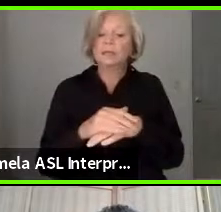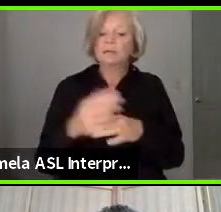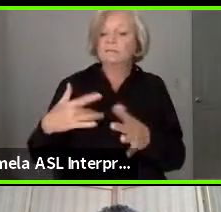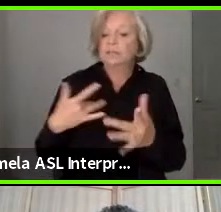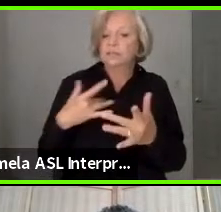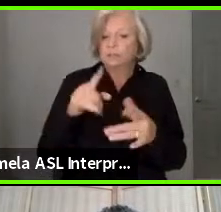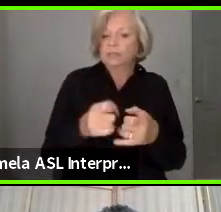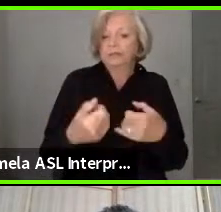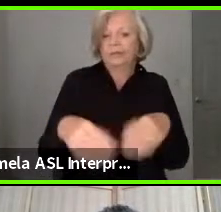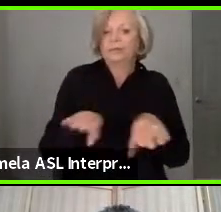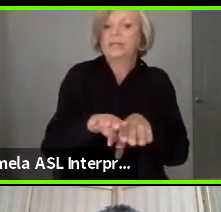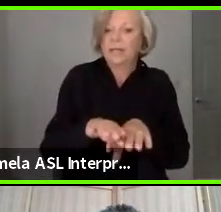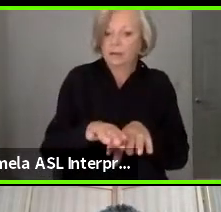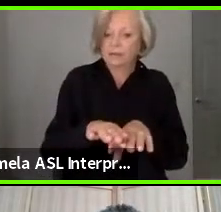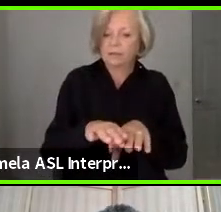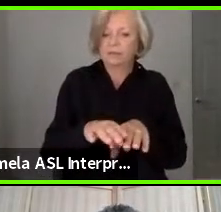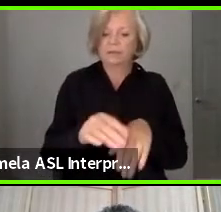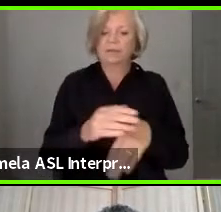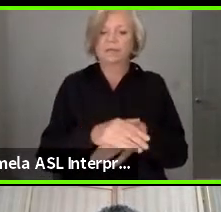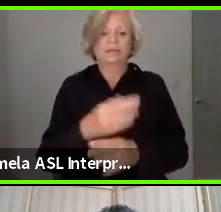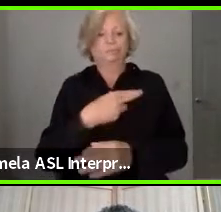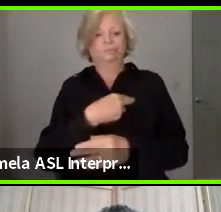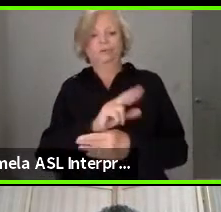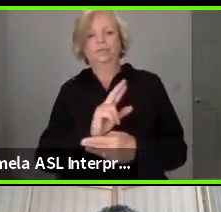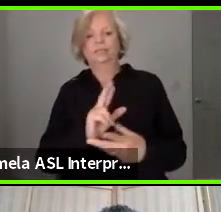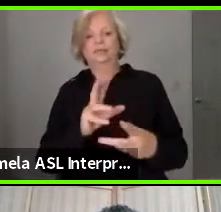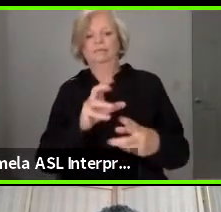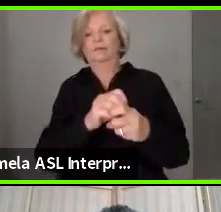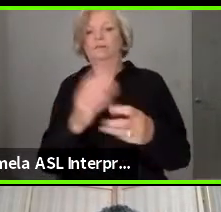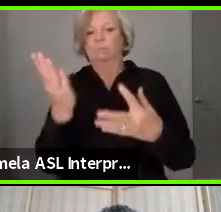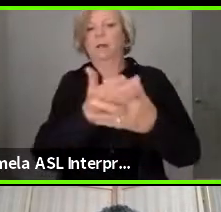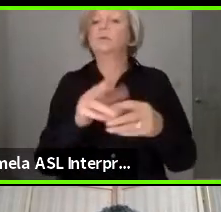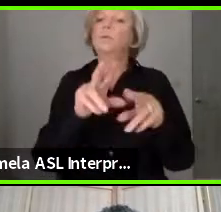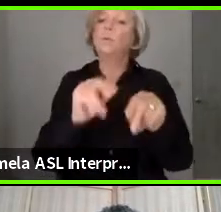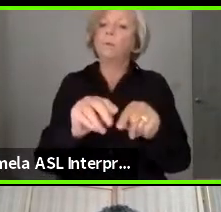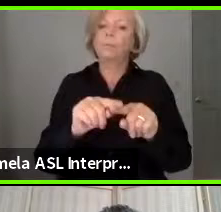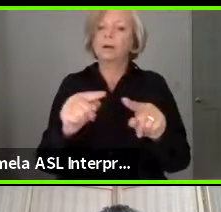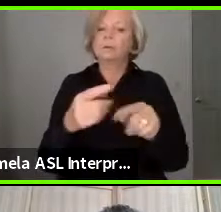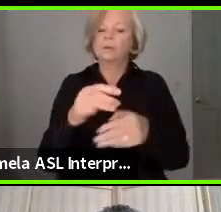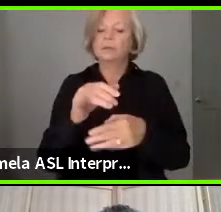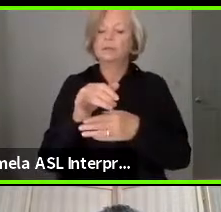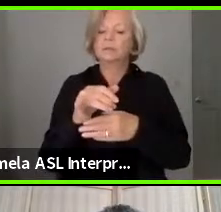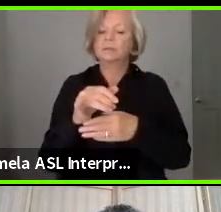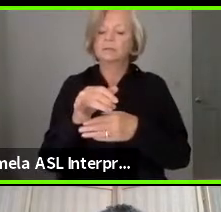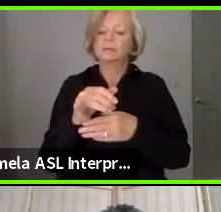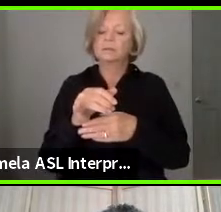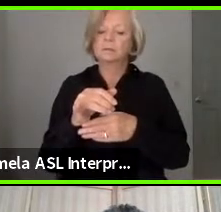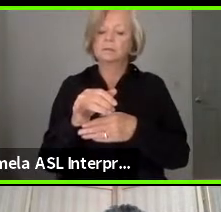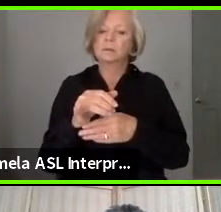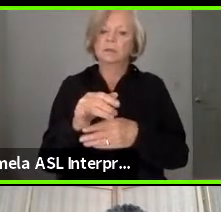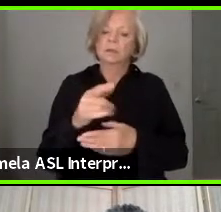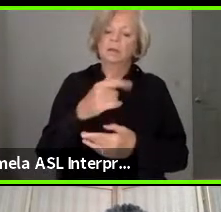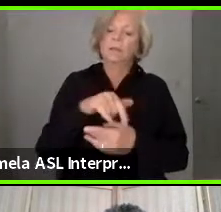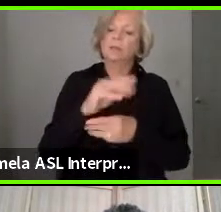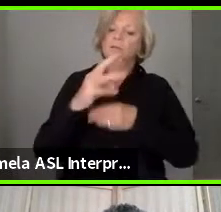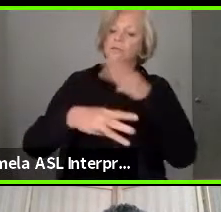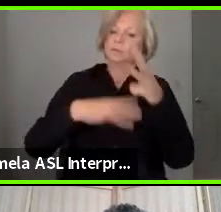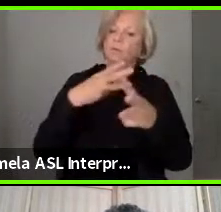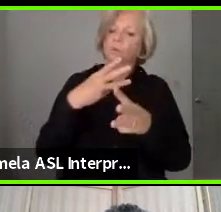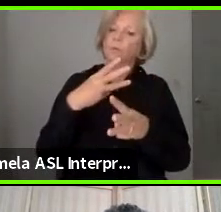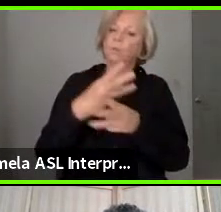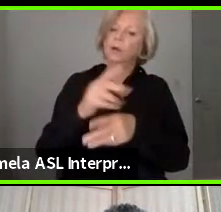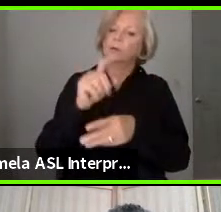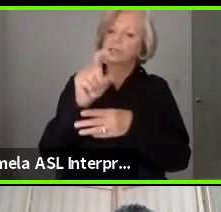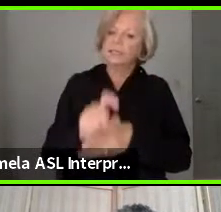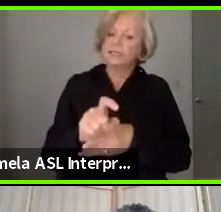down, and it's time to really just elevate the various things that are going on. So with that, some of the things that I'm about to say, World connects with ETE